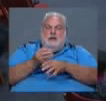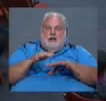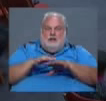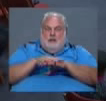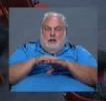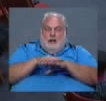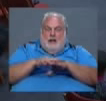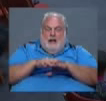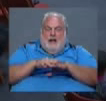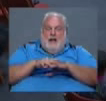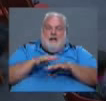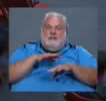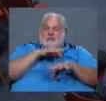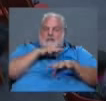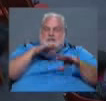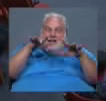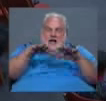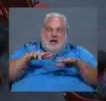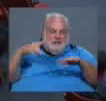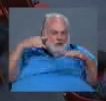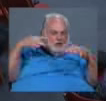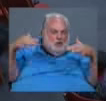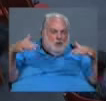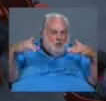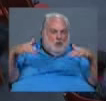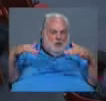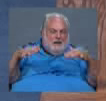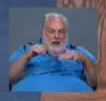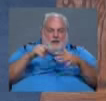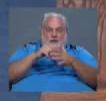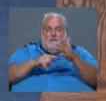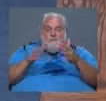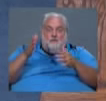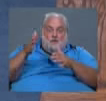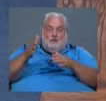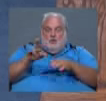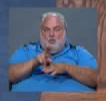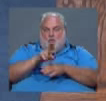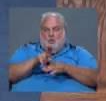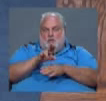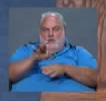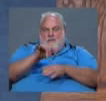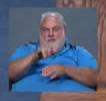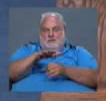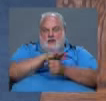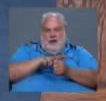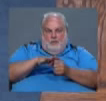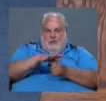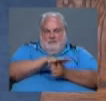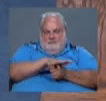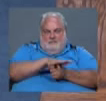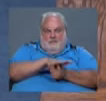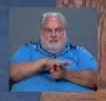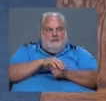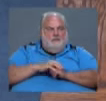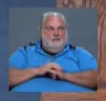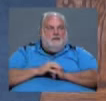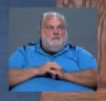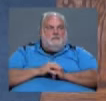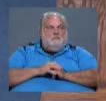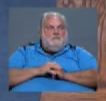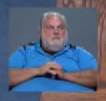hear the dust and noise, and then what are the future uses of these areas?